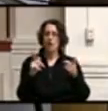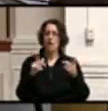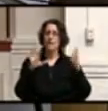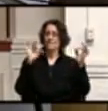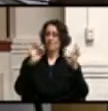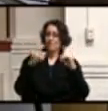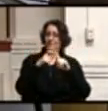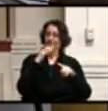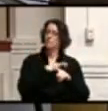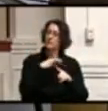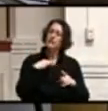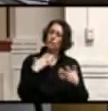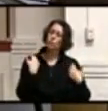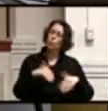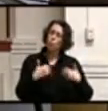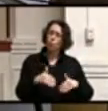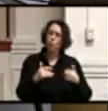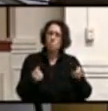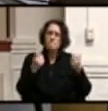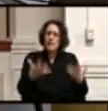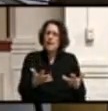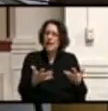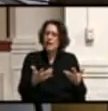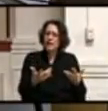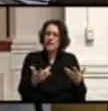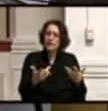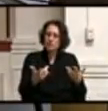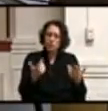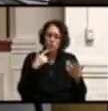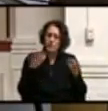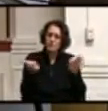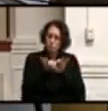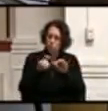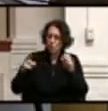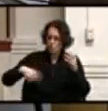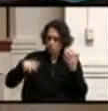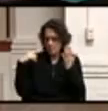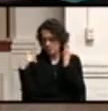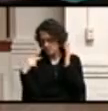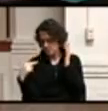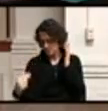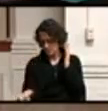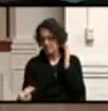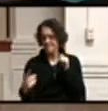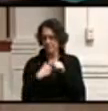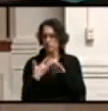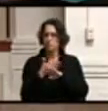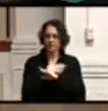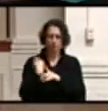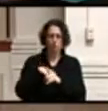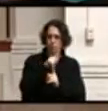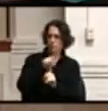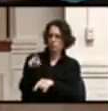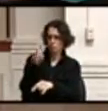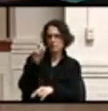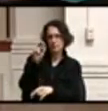come up with some suggestions. Patrick? Yes, sir. Ray referenced this a little bit, but I'm not sure if I've